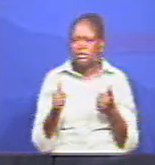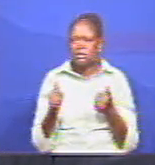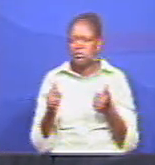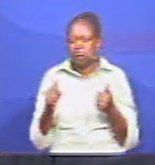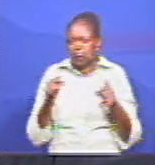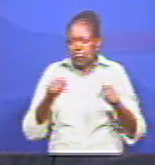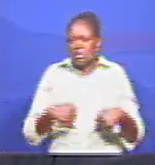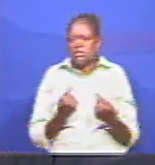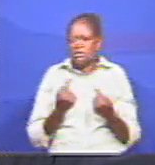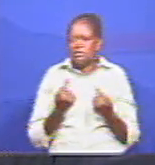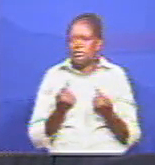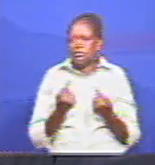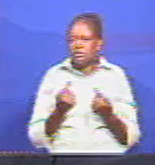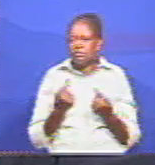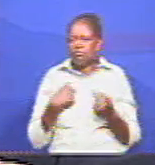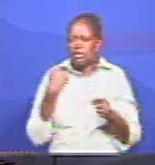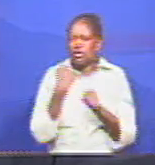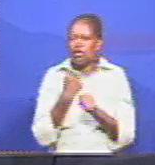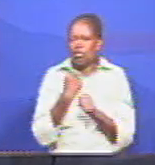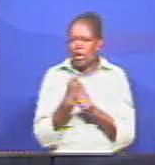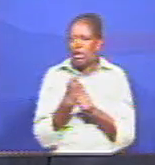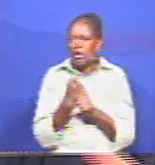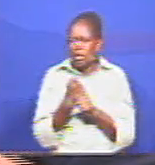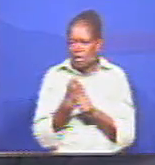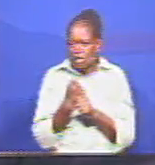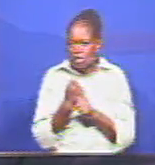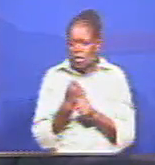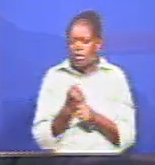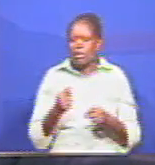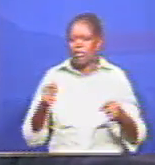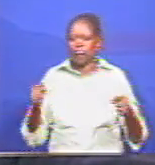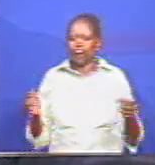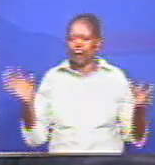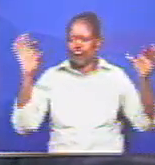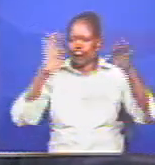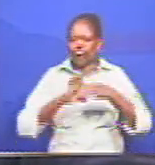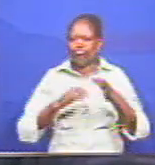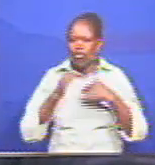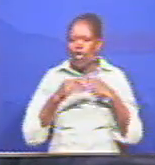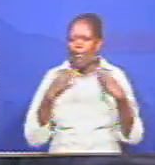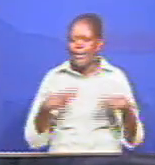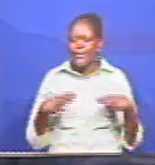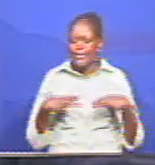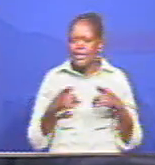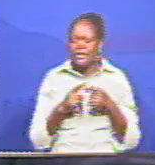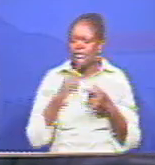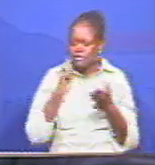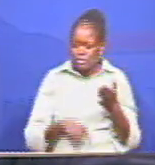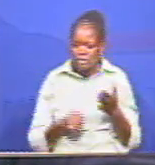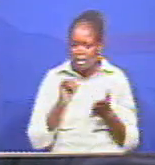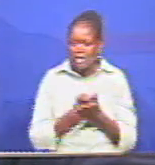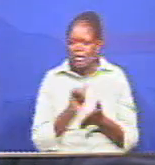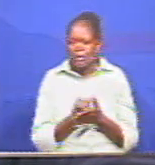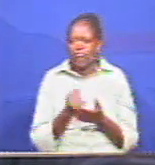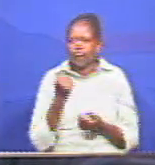myself, I am working and I am embracing each and everybody. Yes. And I always say that